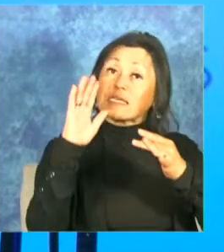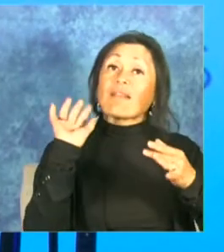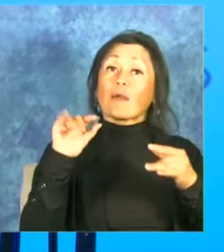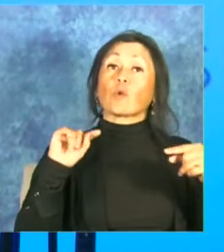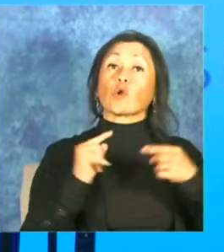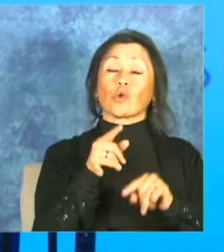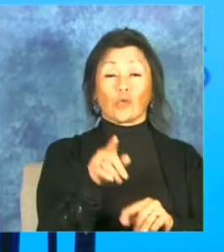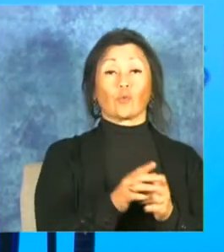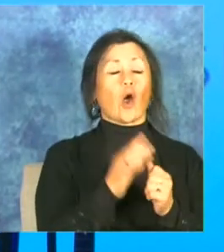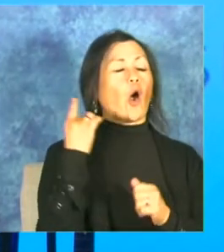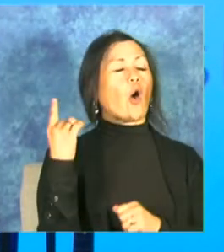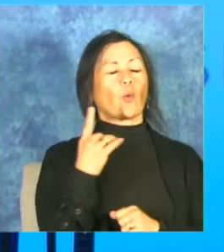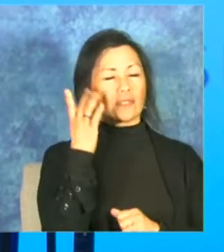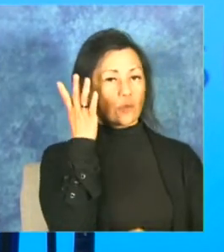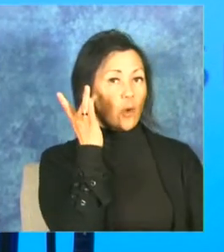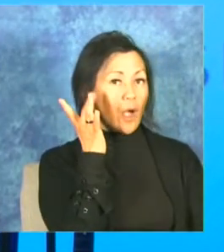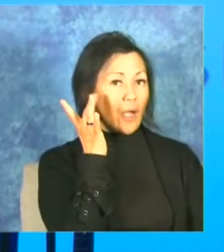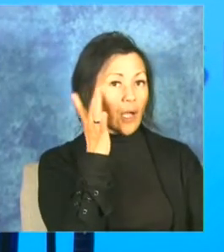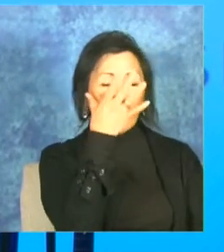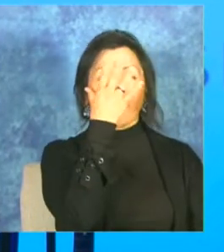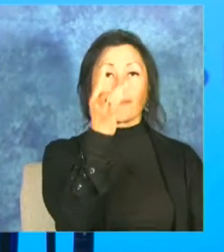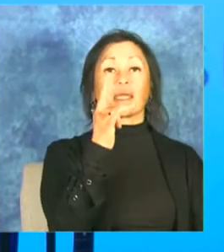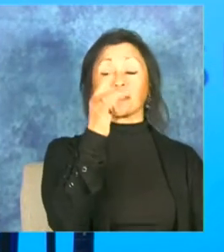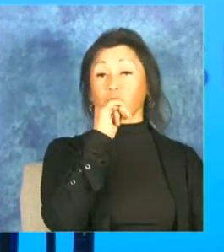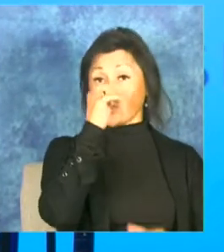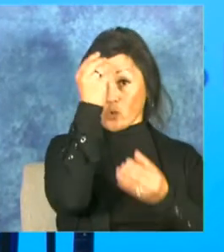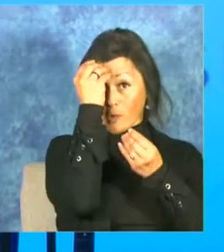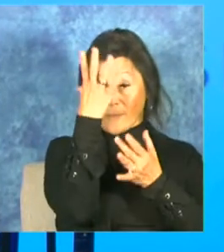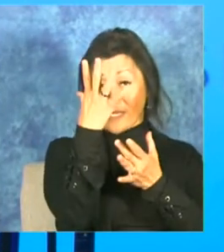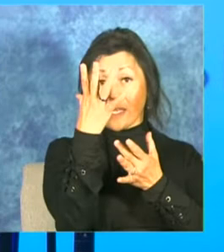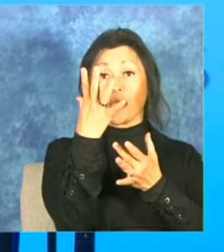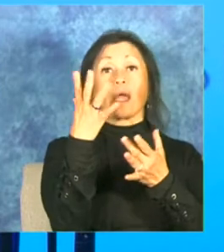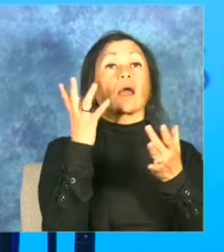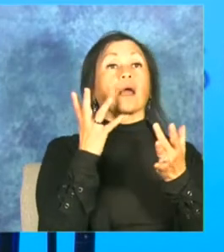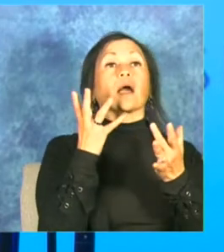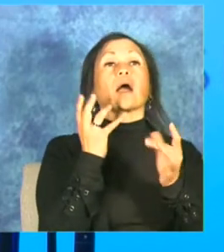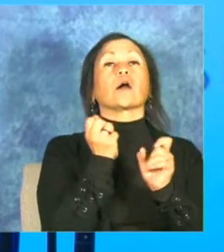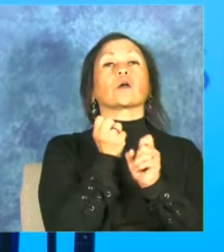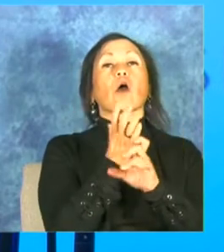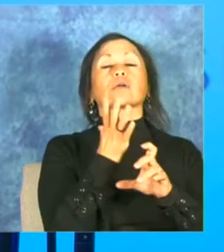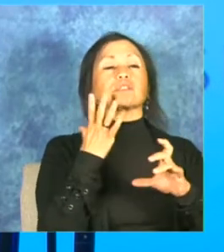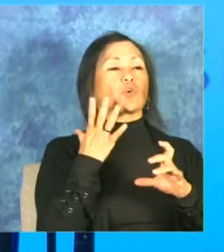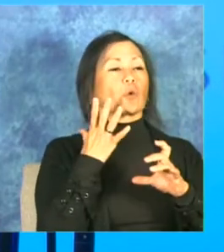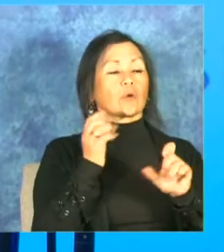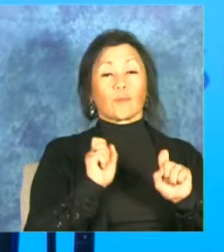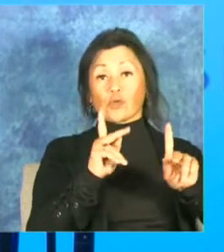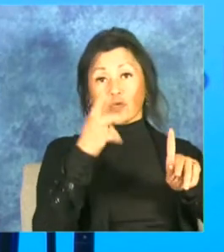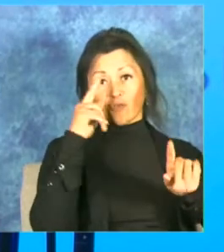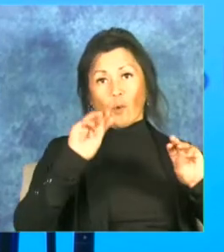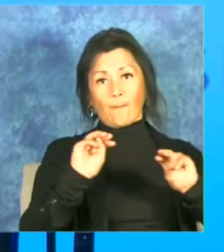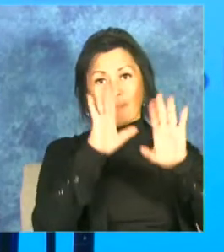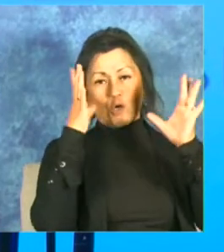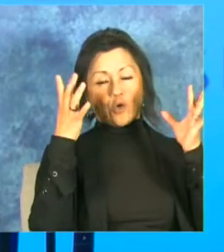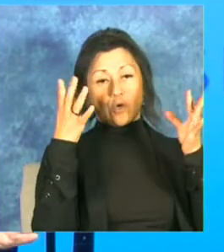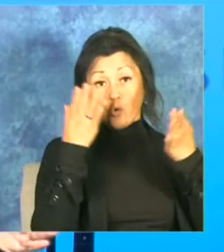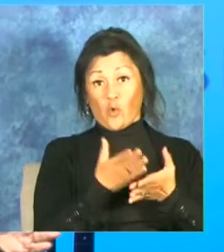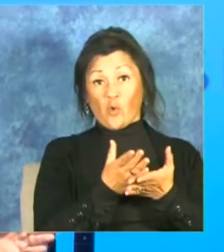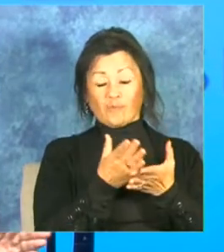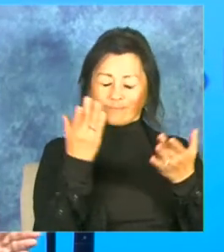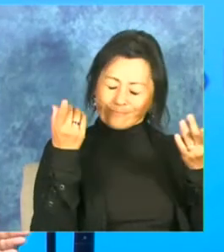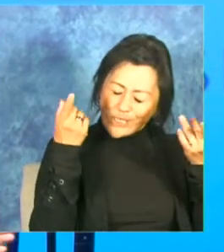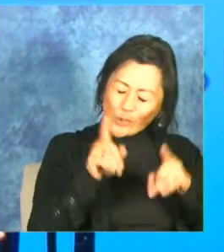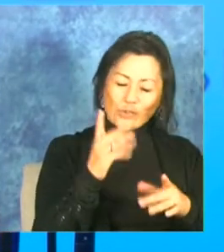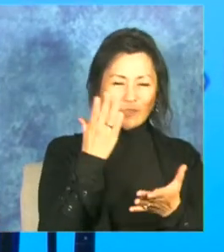you. Why? Because disobedience knocks you out of alignment for a miracle. When you